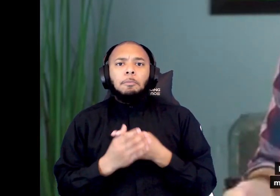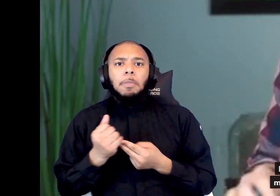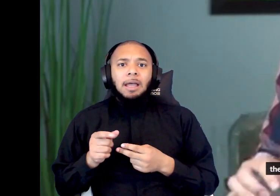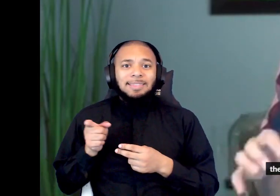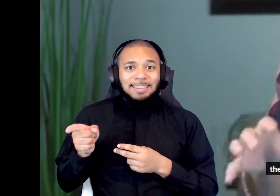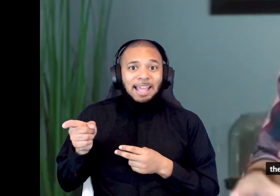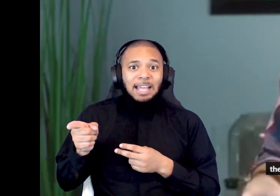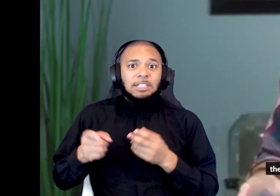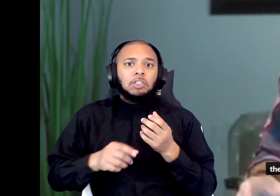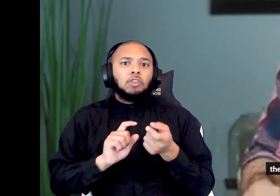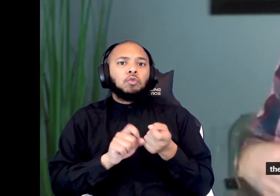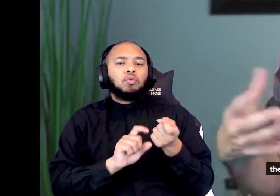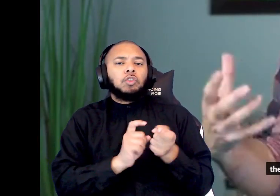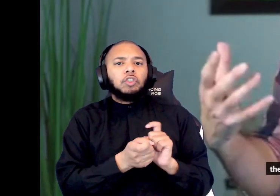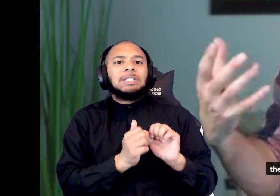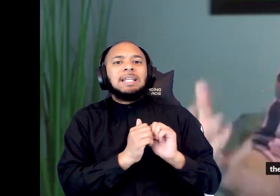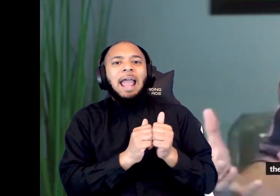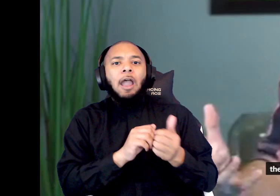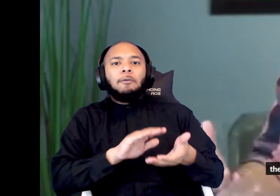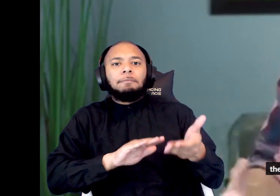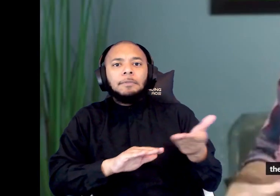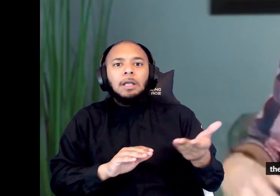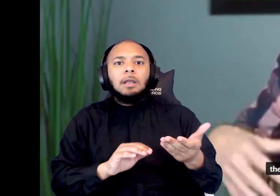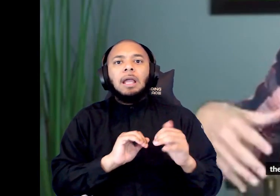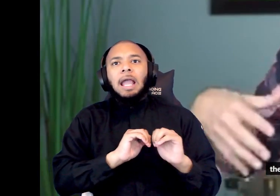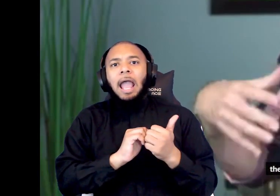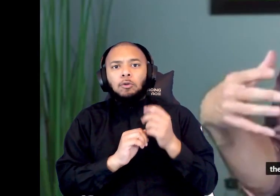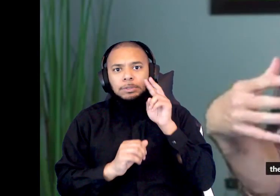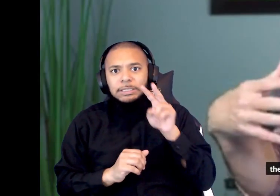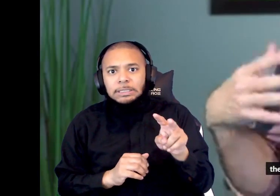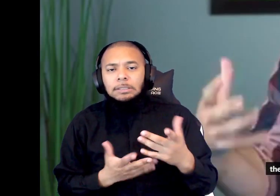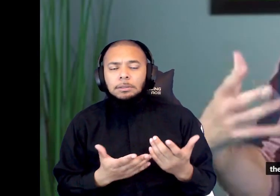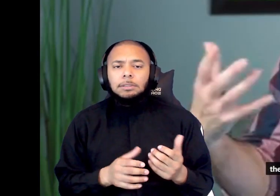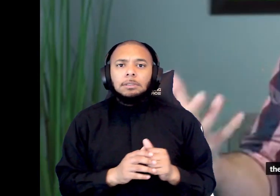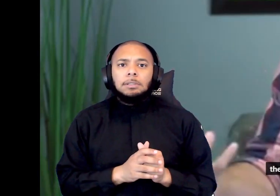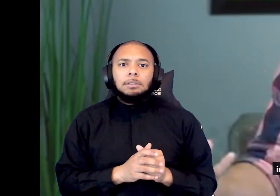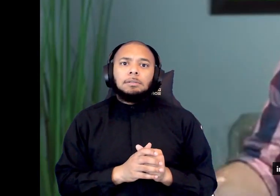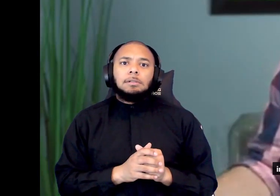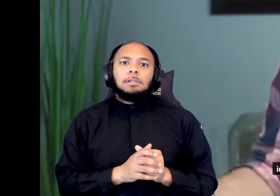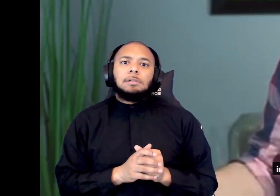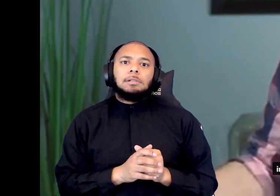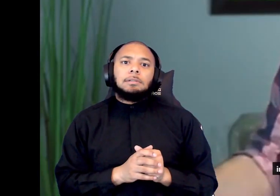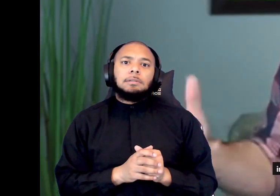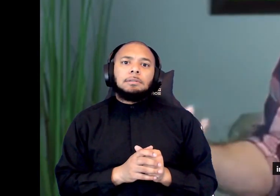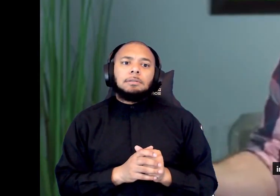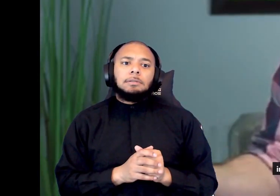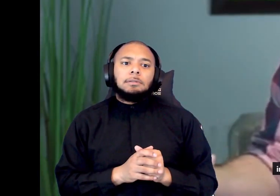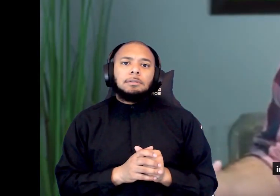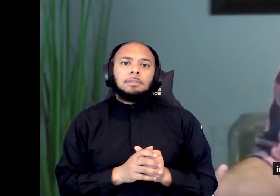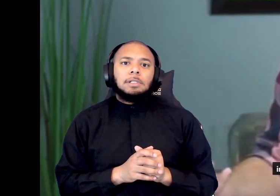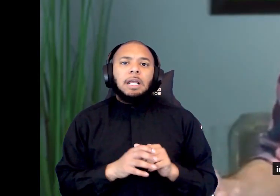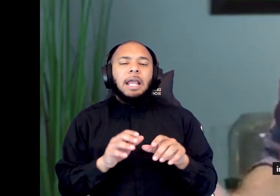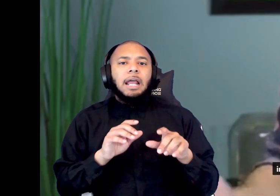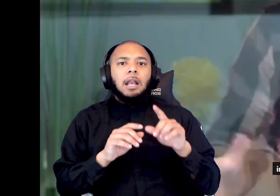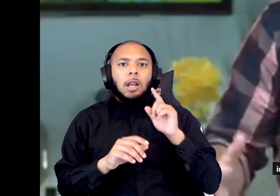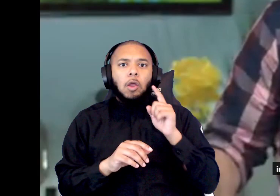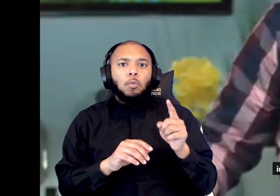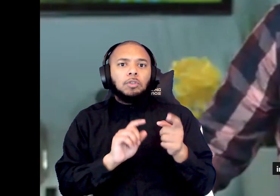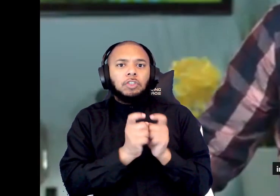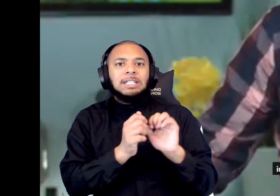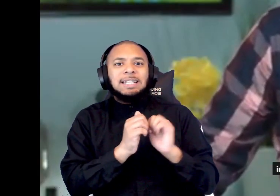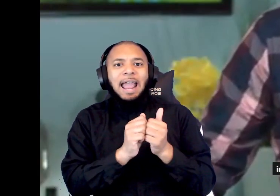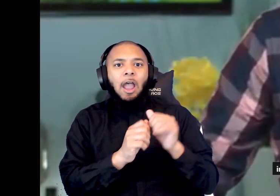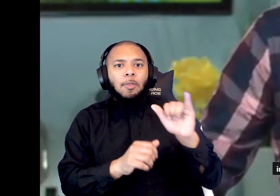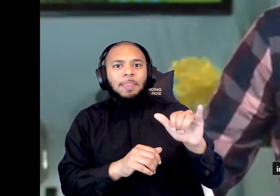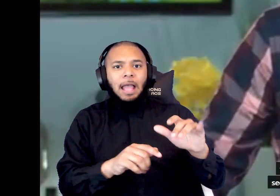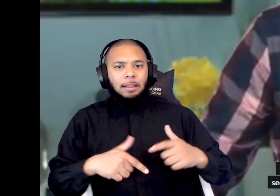to change how they're expressed and therefore change the way it's observed in physical traits of that organism. So